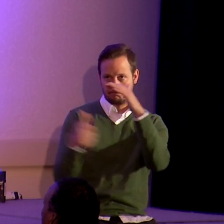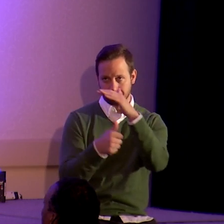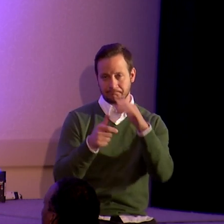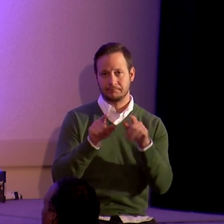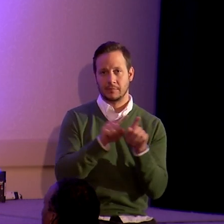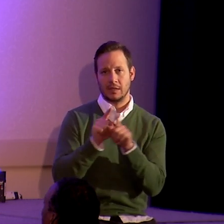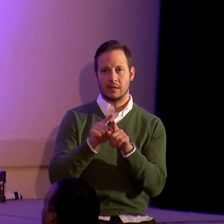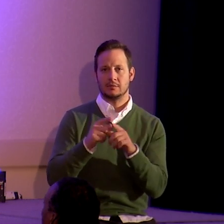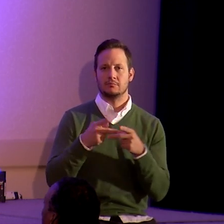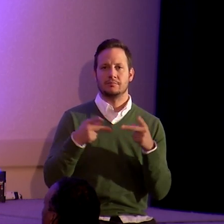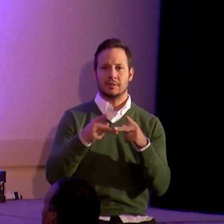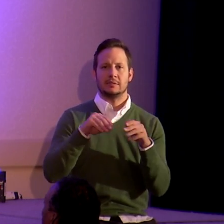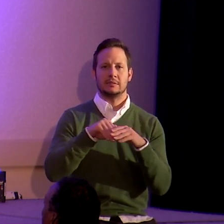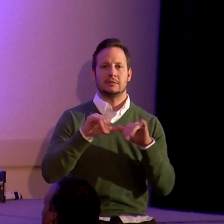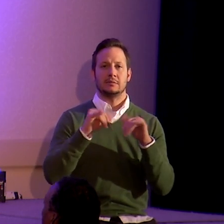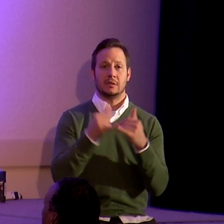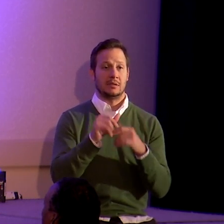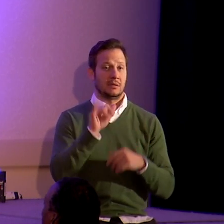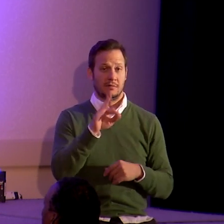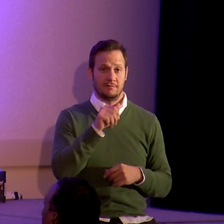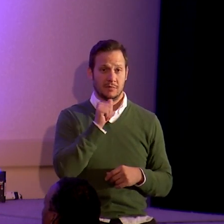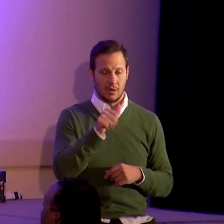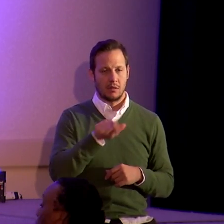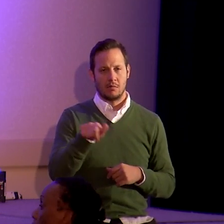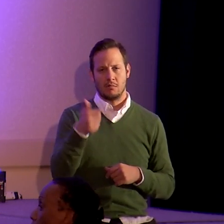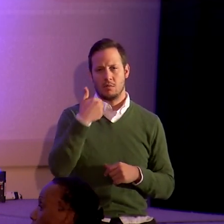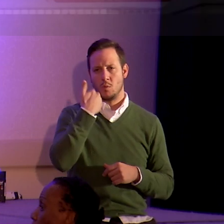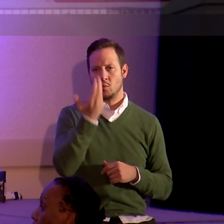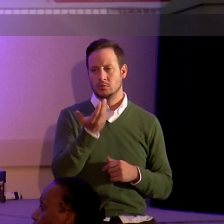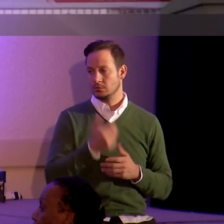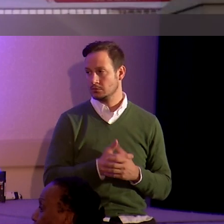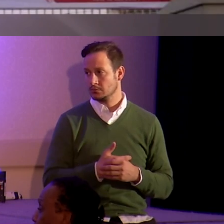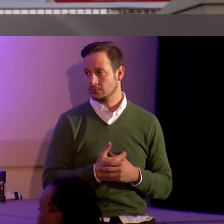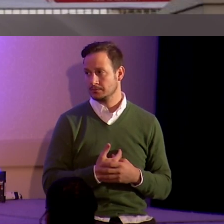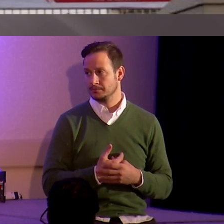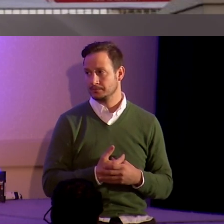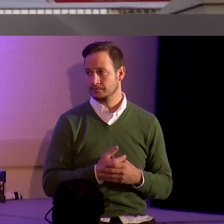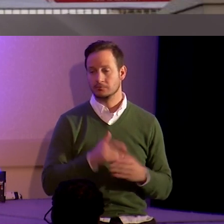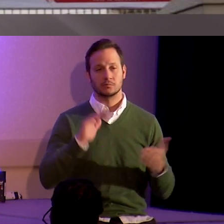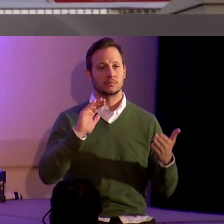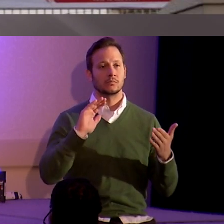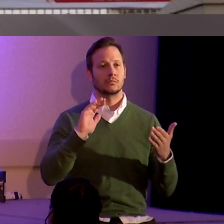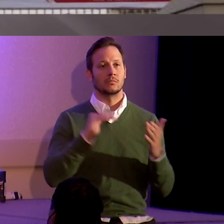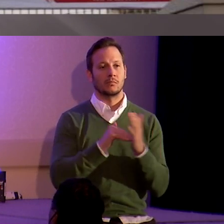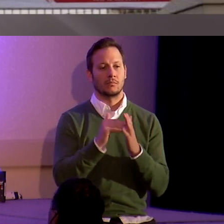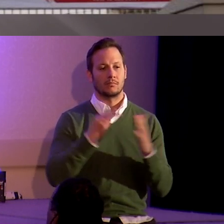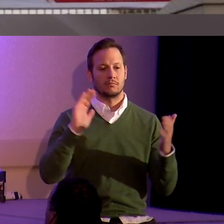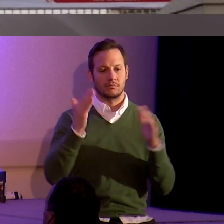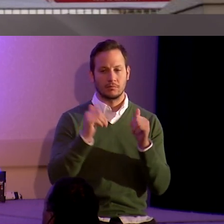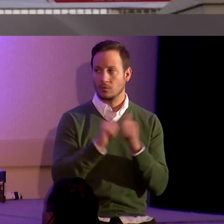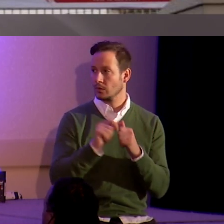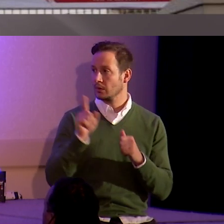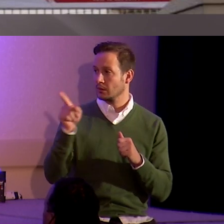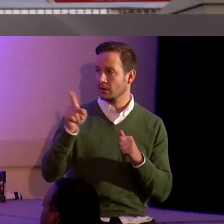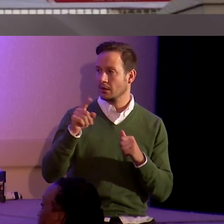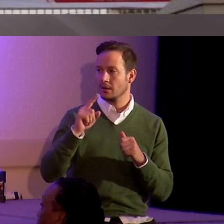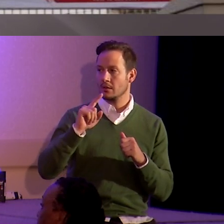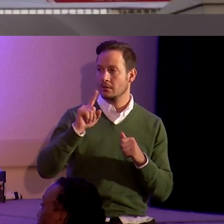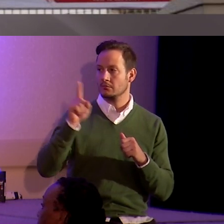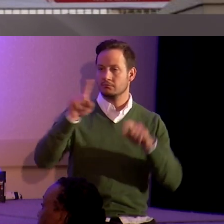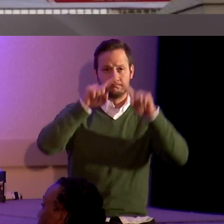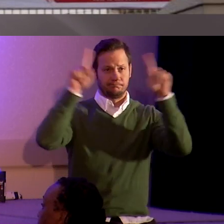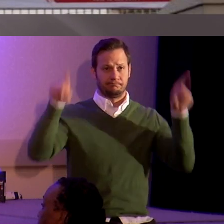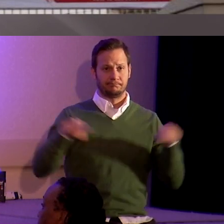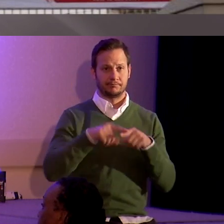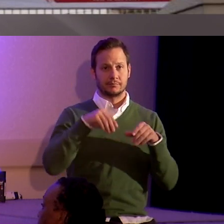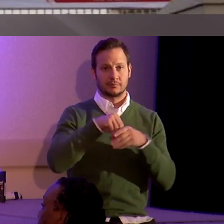society. The rest are whores. And women are often compared to unwrapped sweets. Here's a billboard in